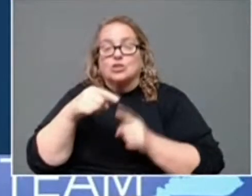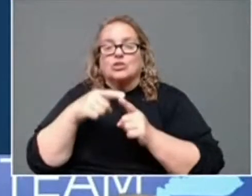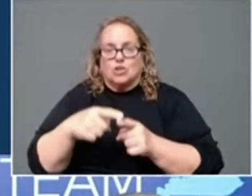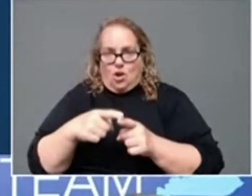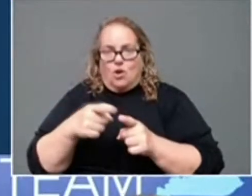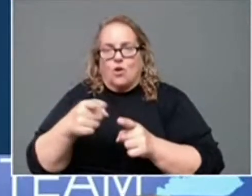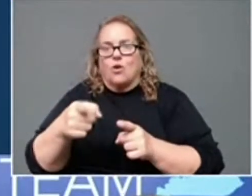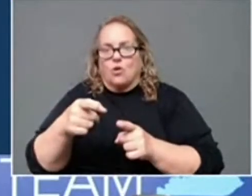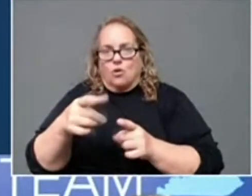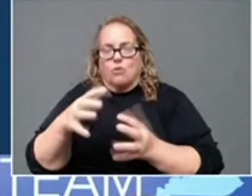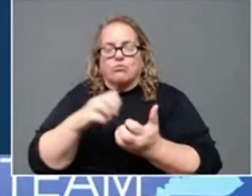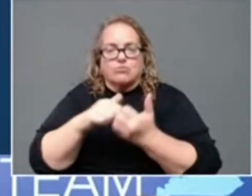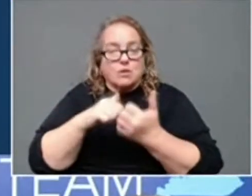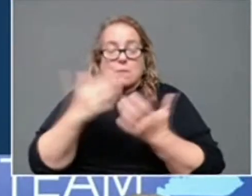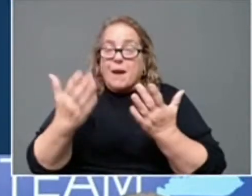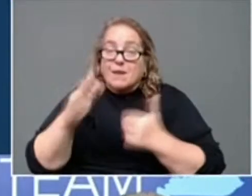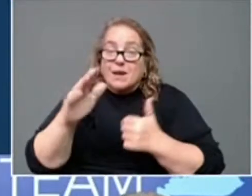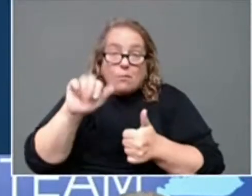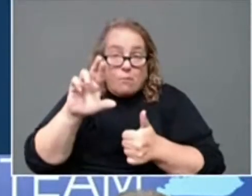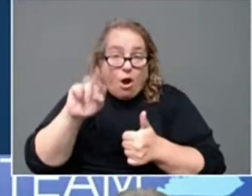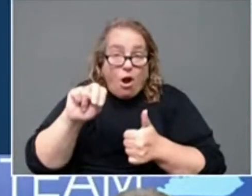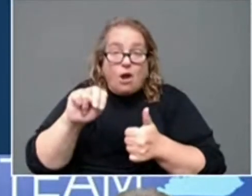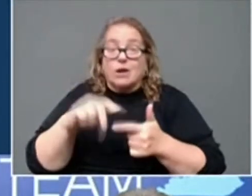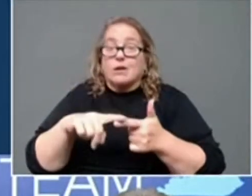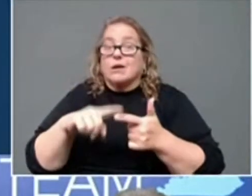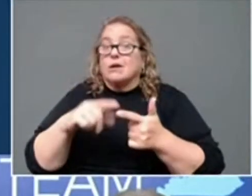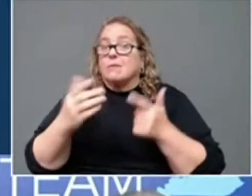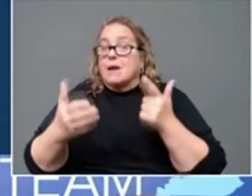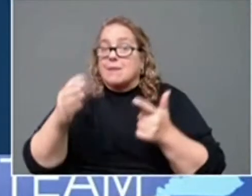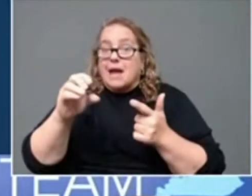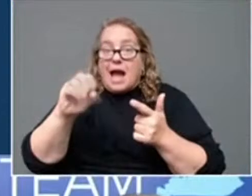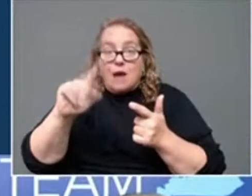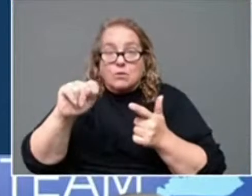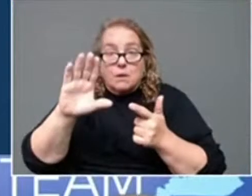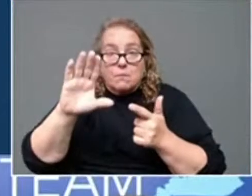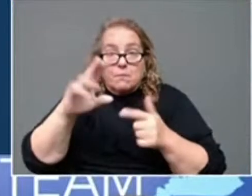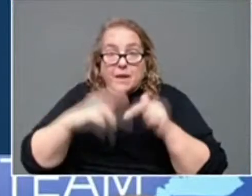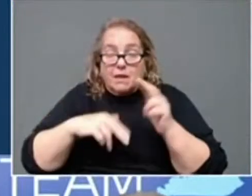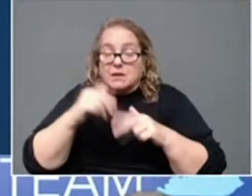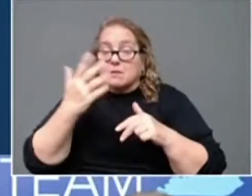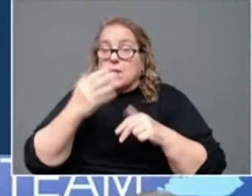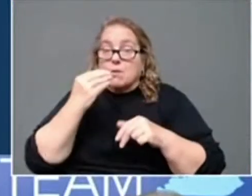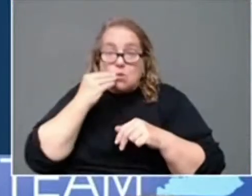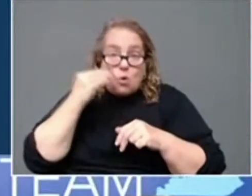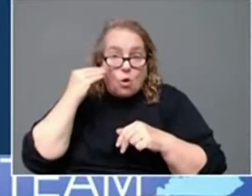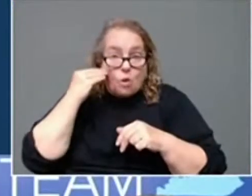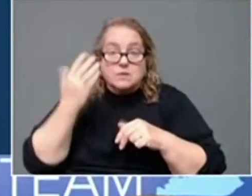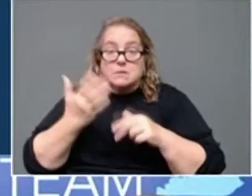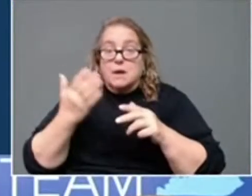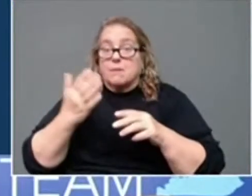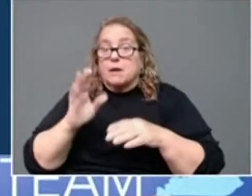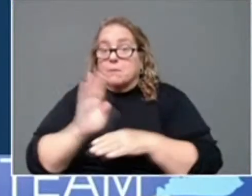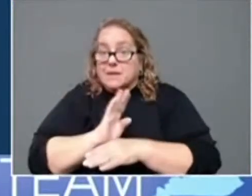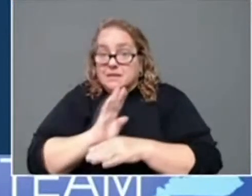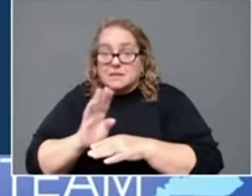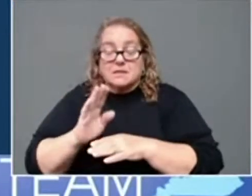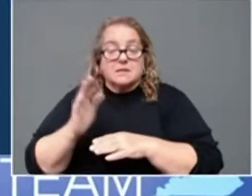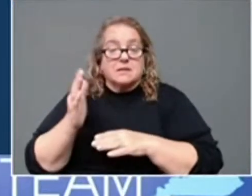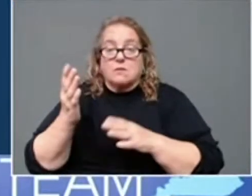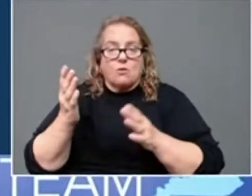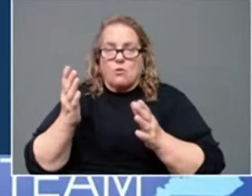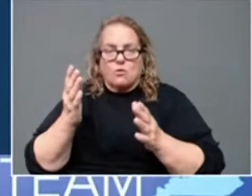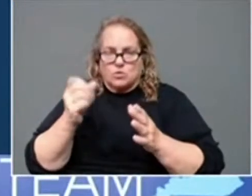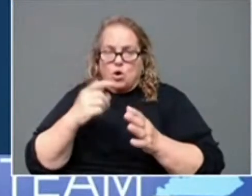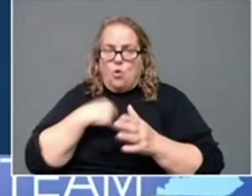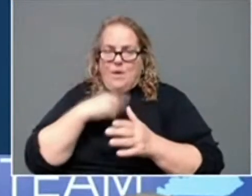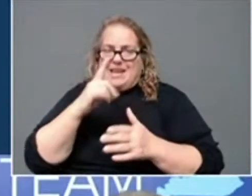only a barn or an outbuilding, or it could have been a commercial building or some homes. It could be a small part of a subdivision. So we've included all